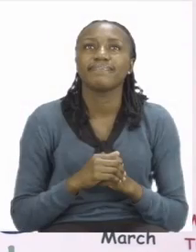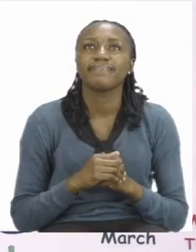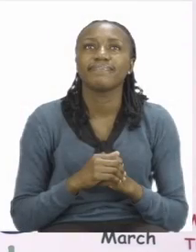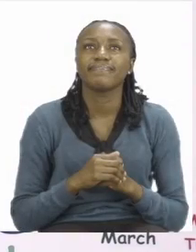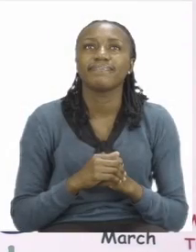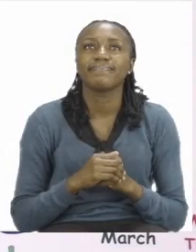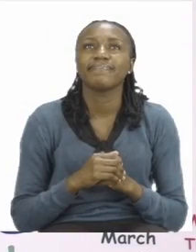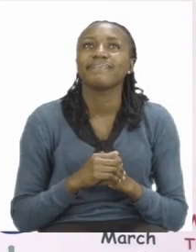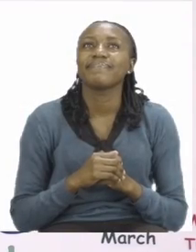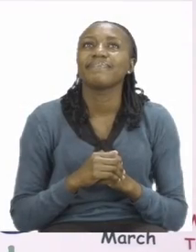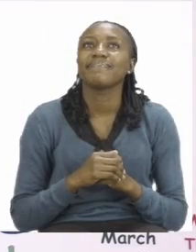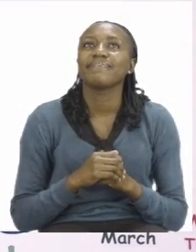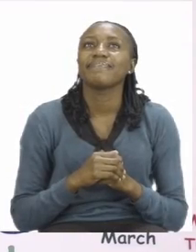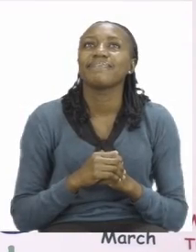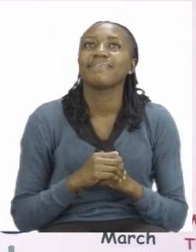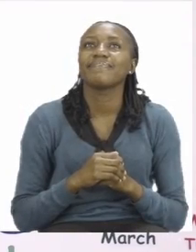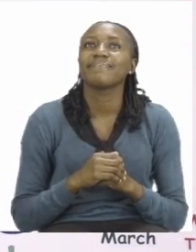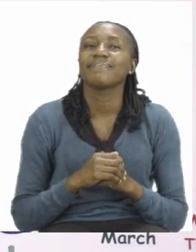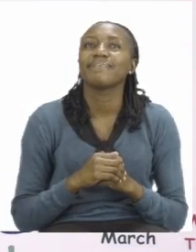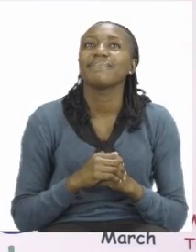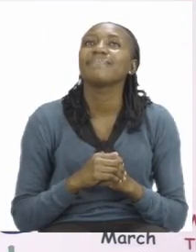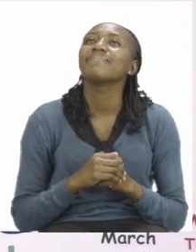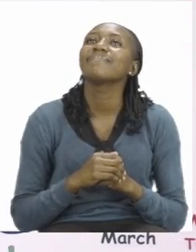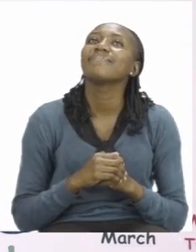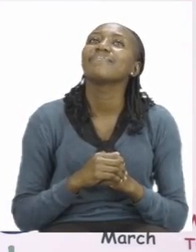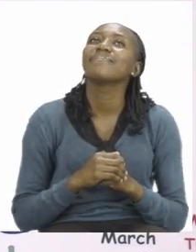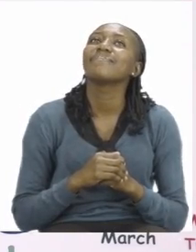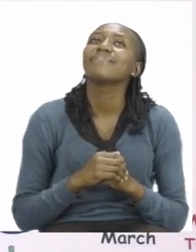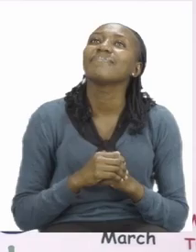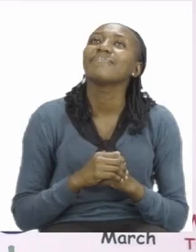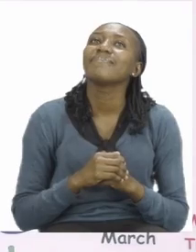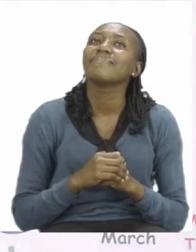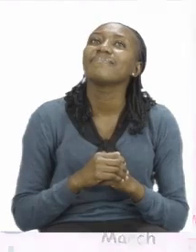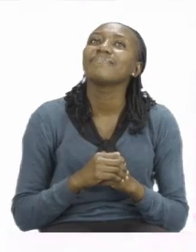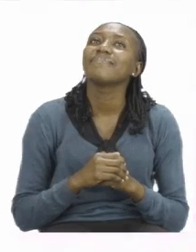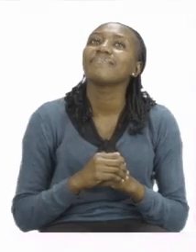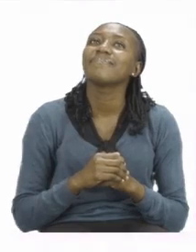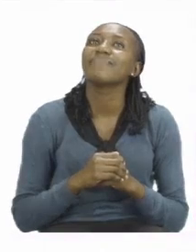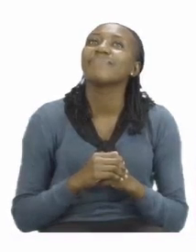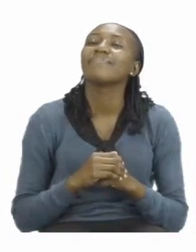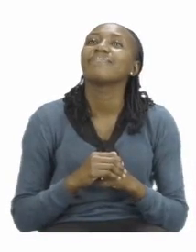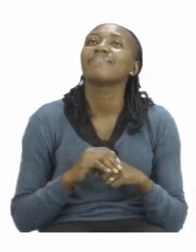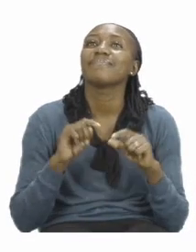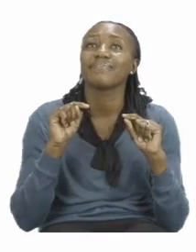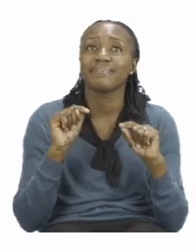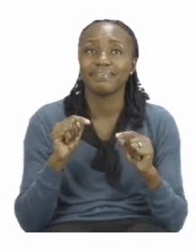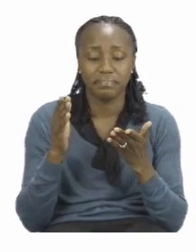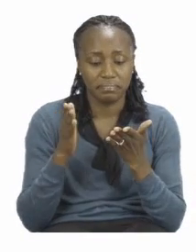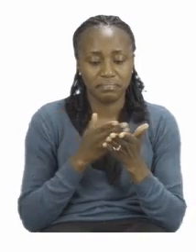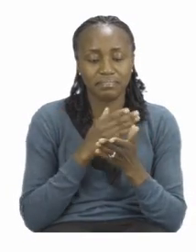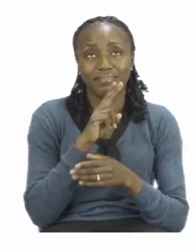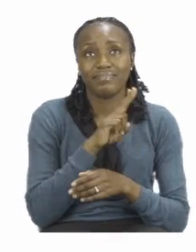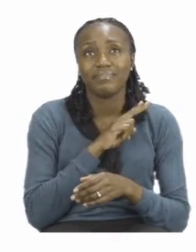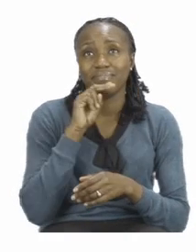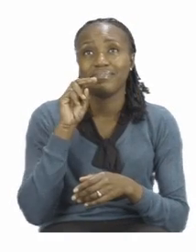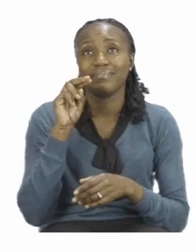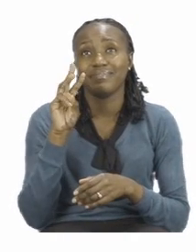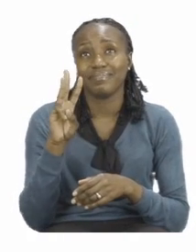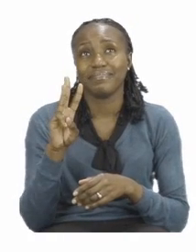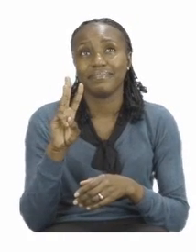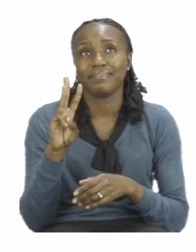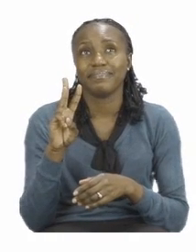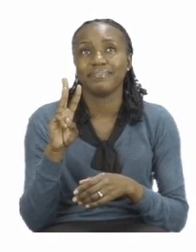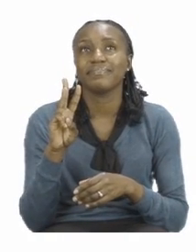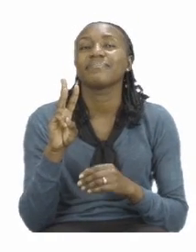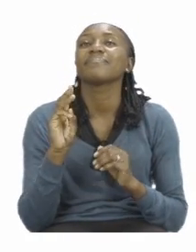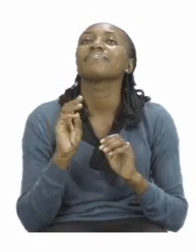Now, boys and girls, what we're going to do today will be on page 23. On page 23, we are